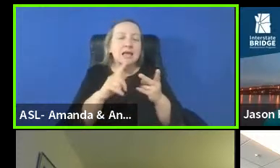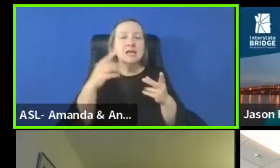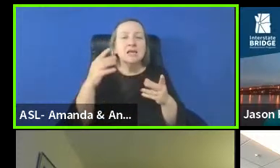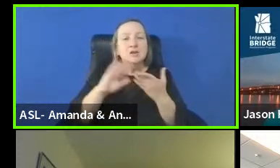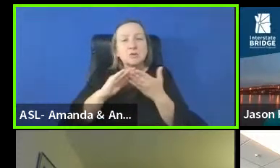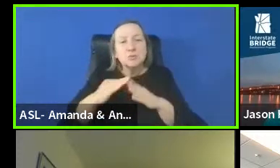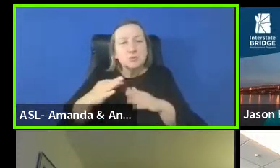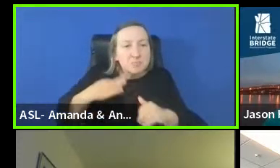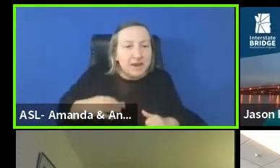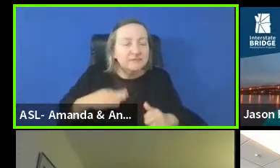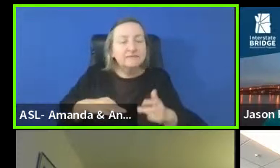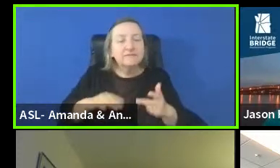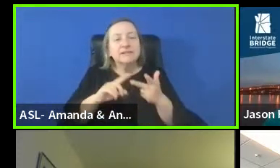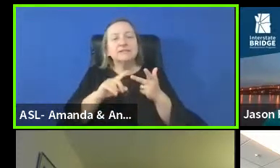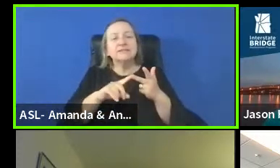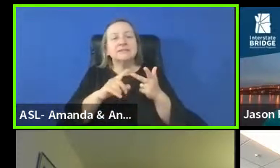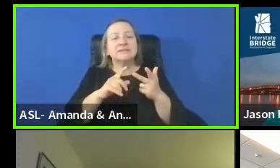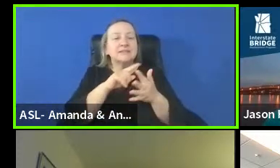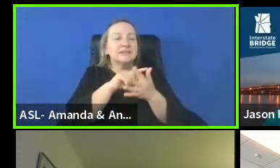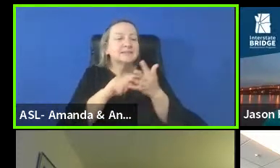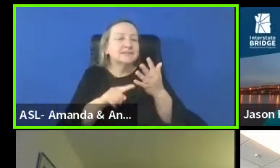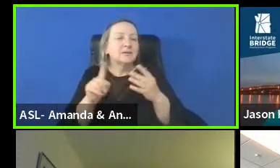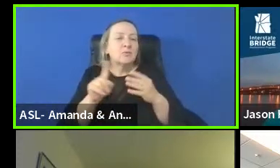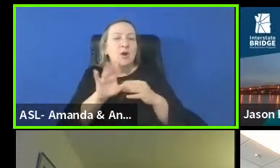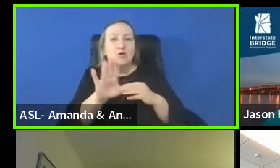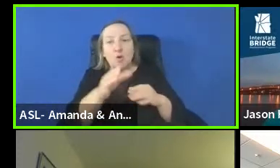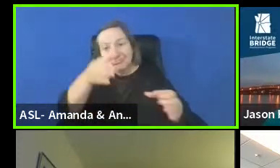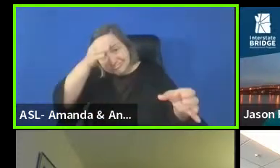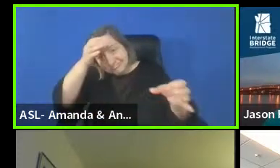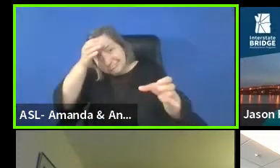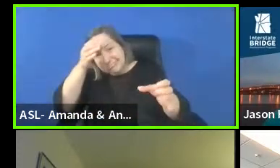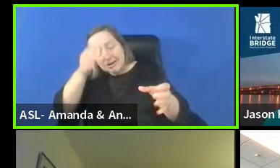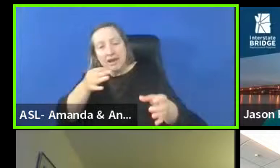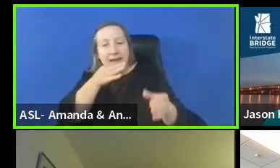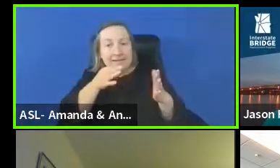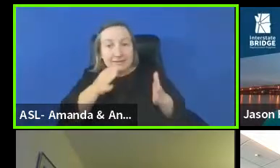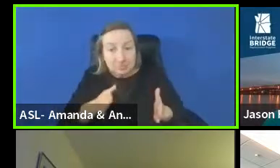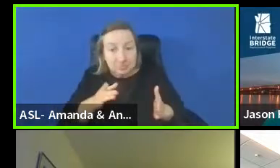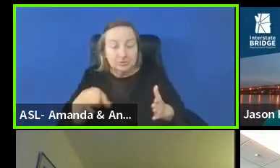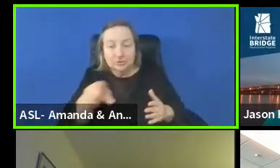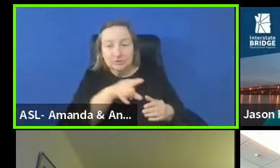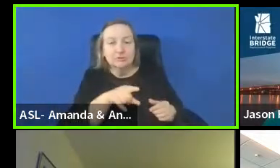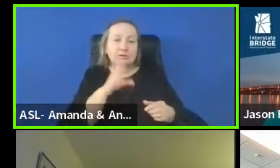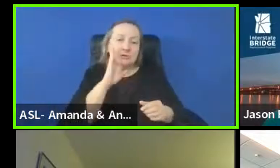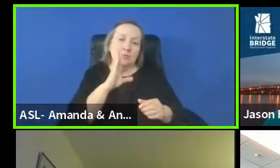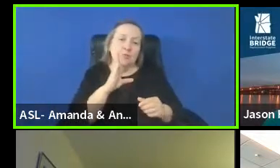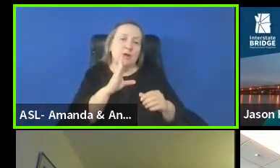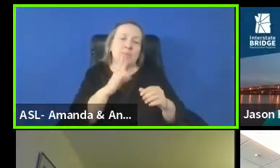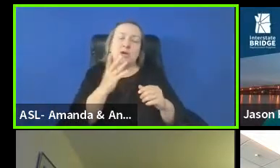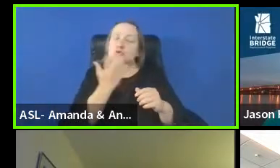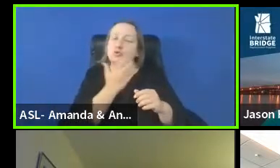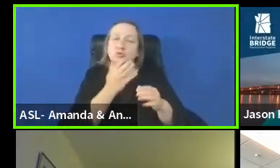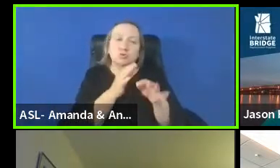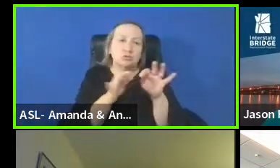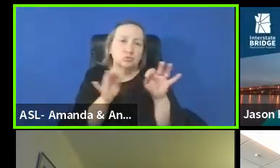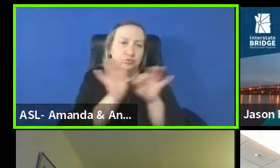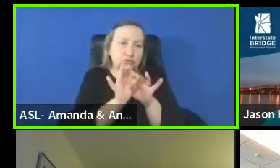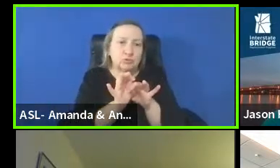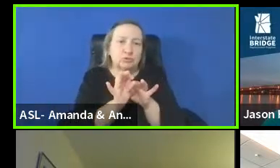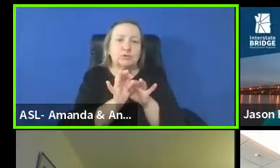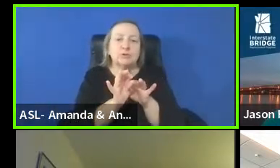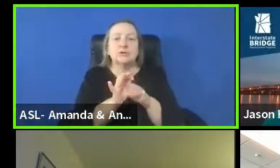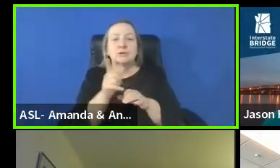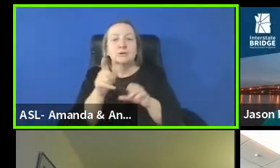benefits, stuff where your expertise will be very much needed. So